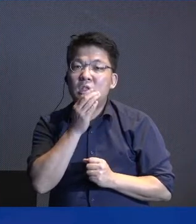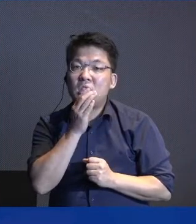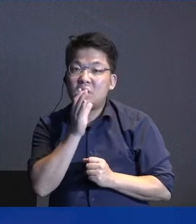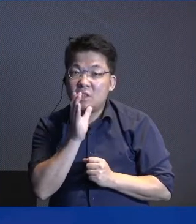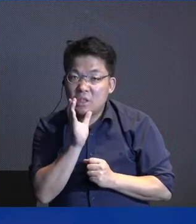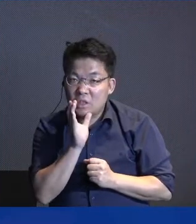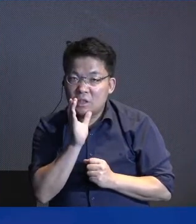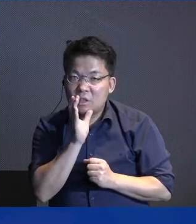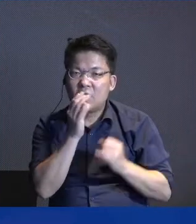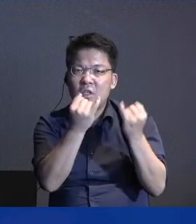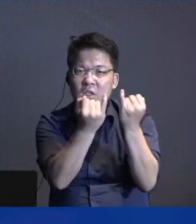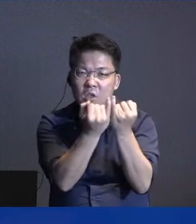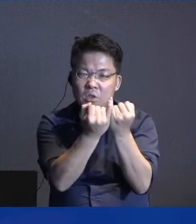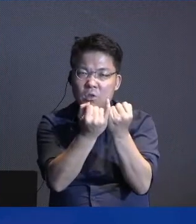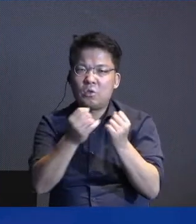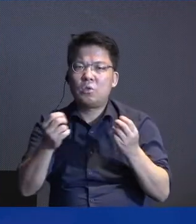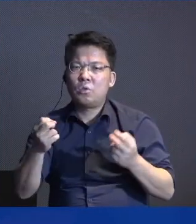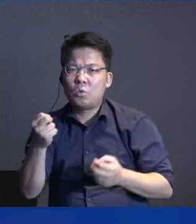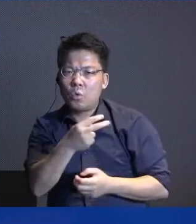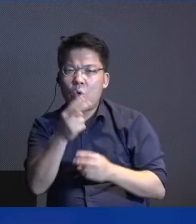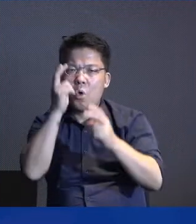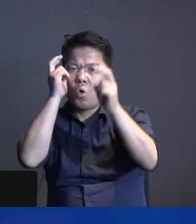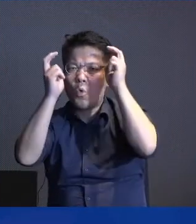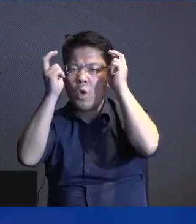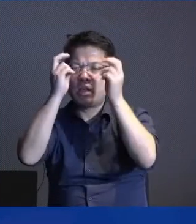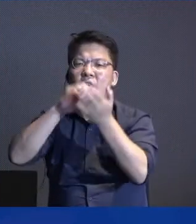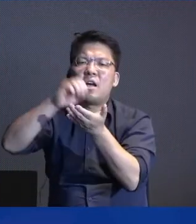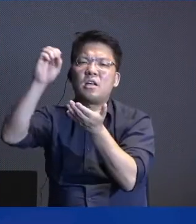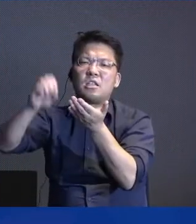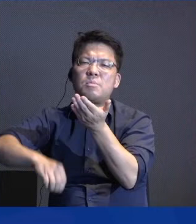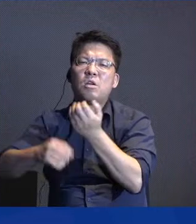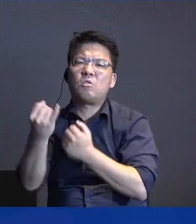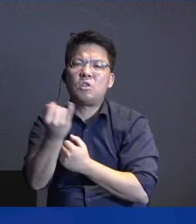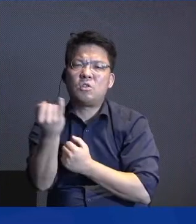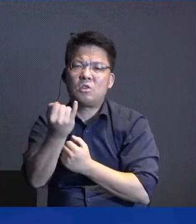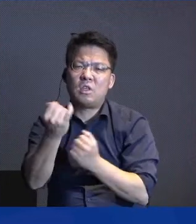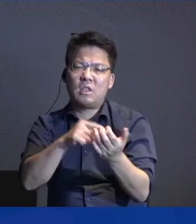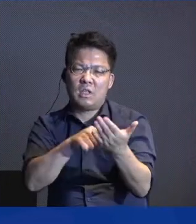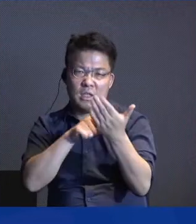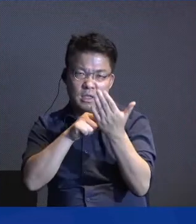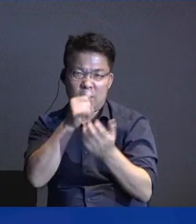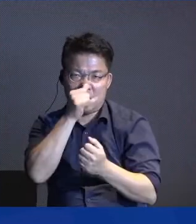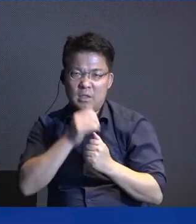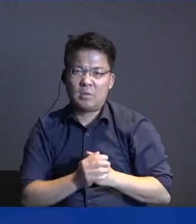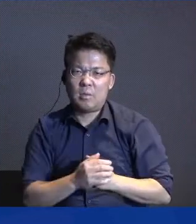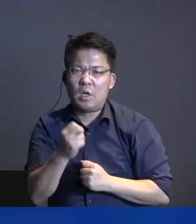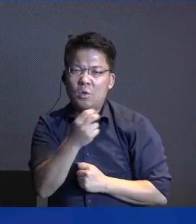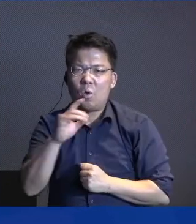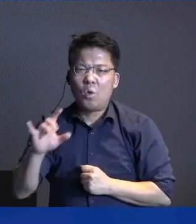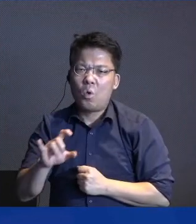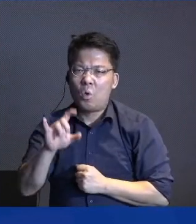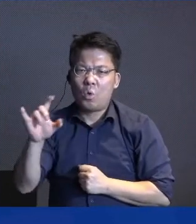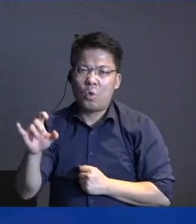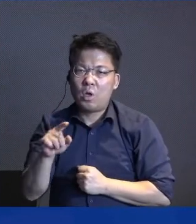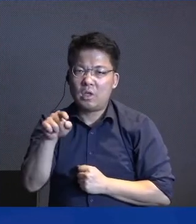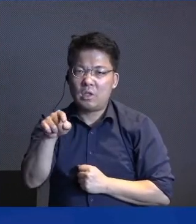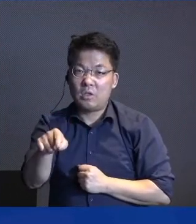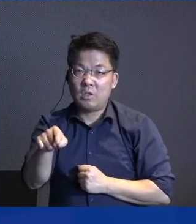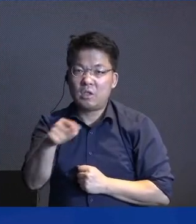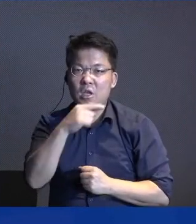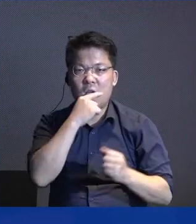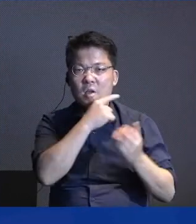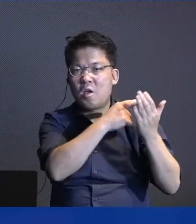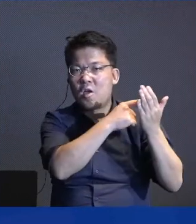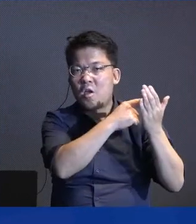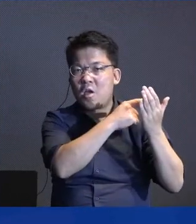pandemic crisis was significantly negatively associated with subjective and psychological mental well-being of older